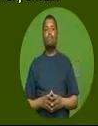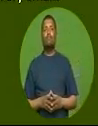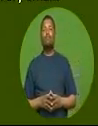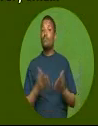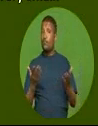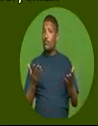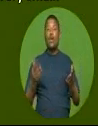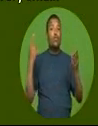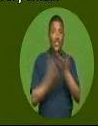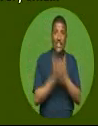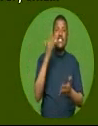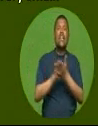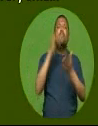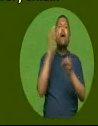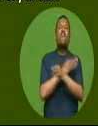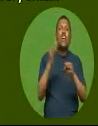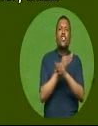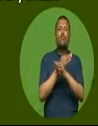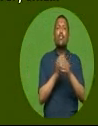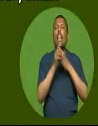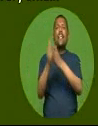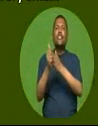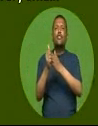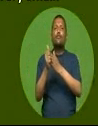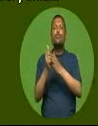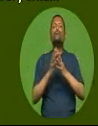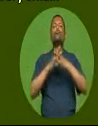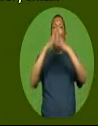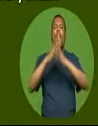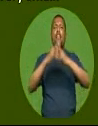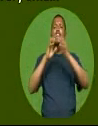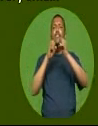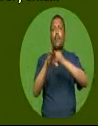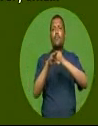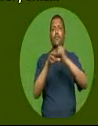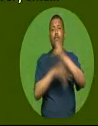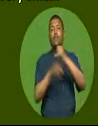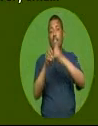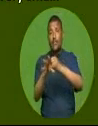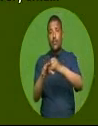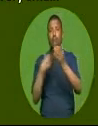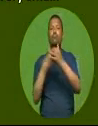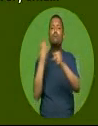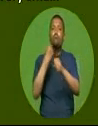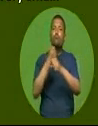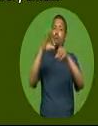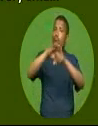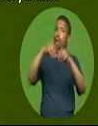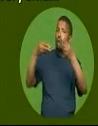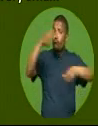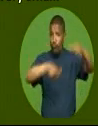that manufacturing is the leading industrial subsector in terms of its employment